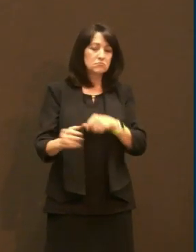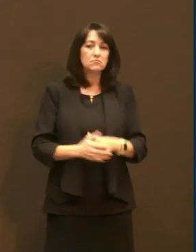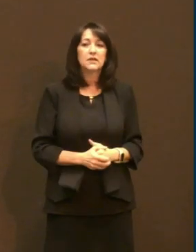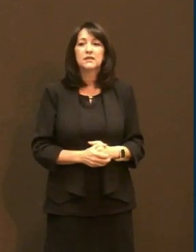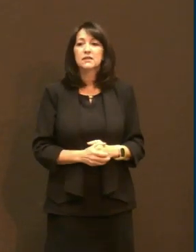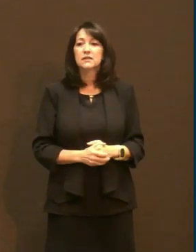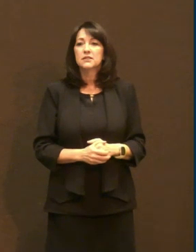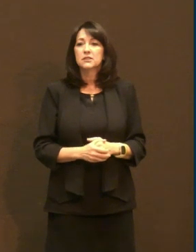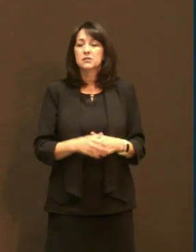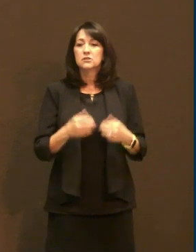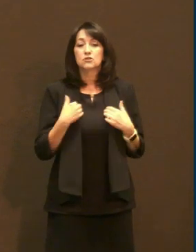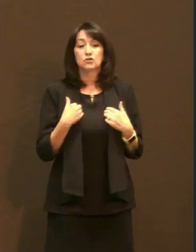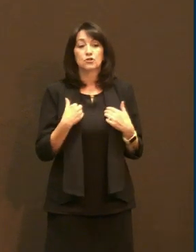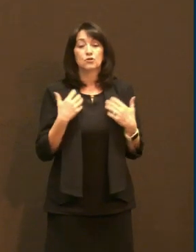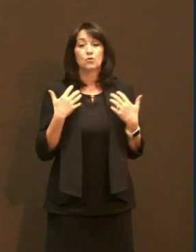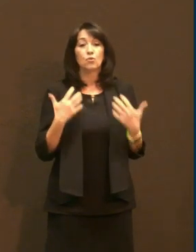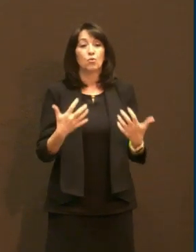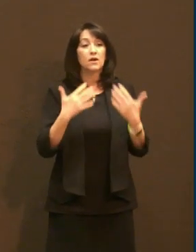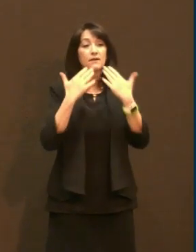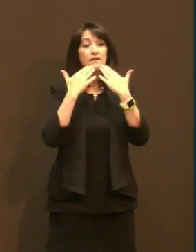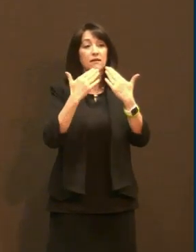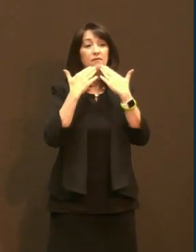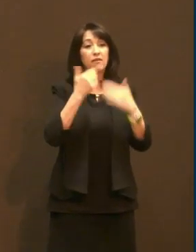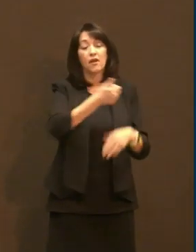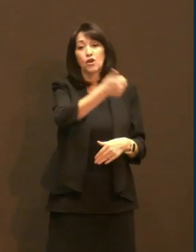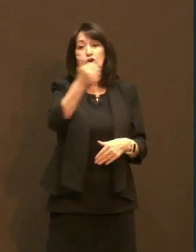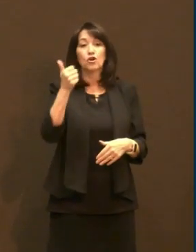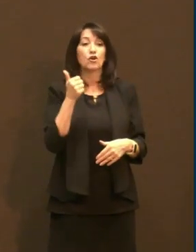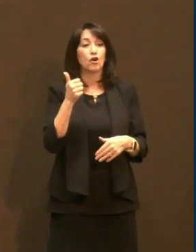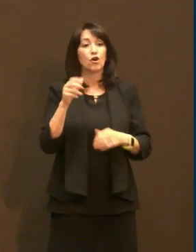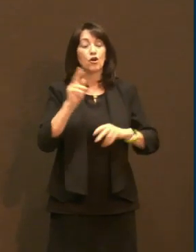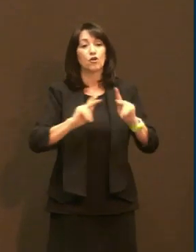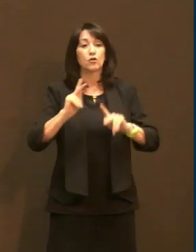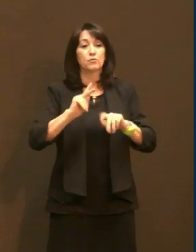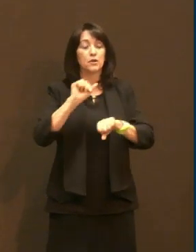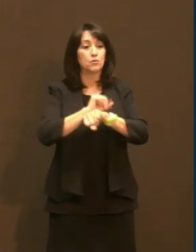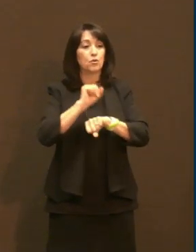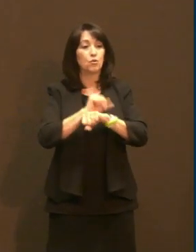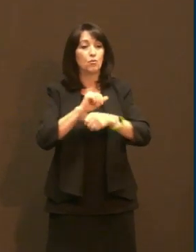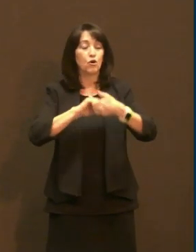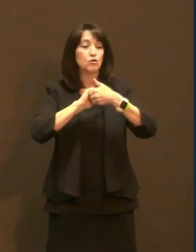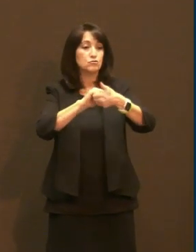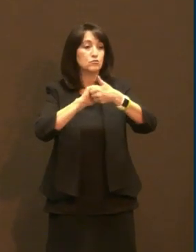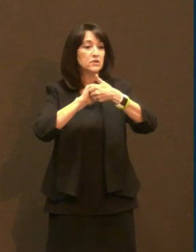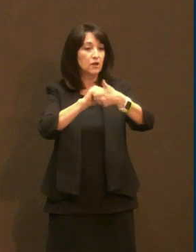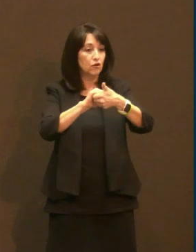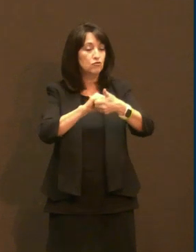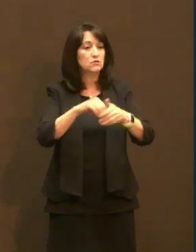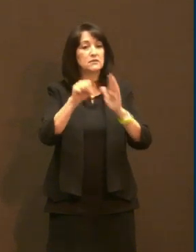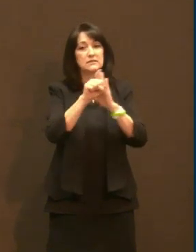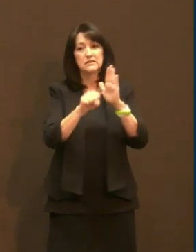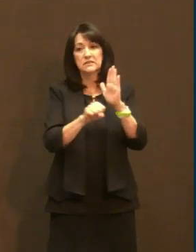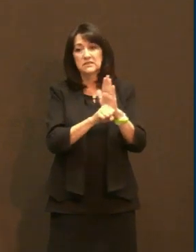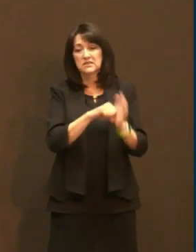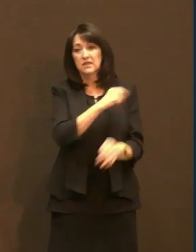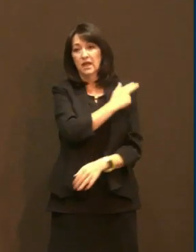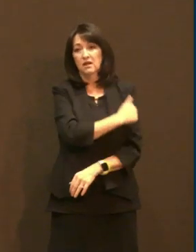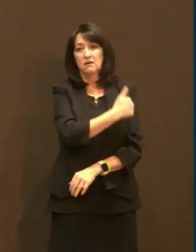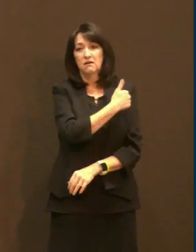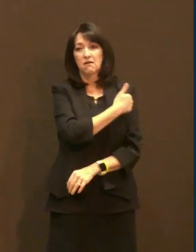in addressing COVID-19, particularly through testing up and down our state. The state's hospitals have been the